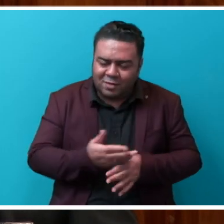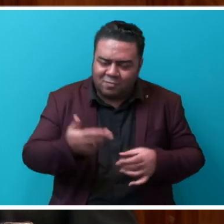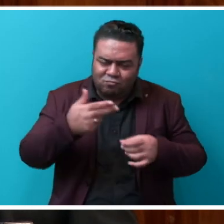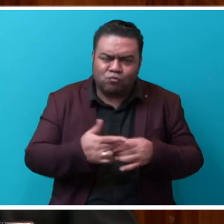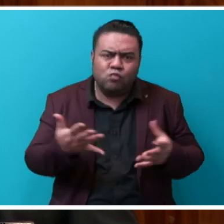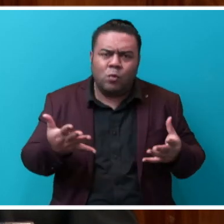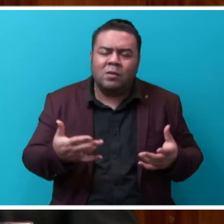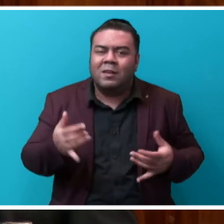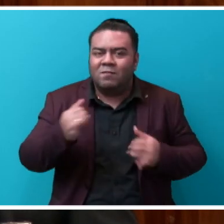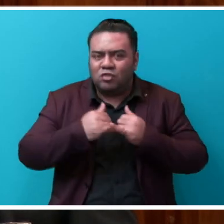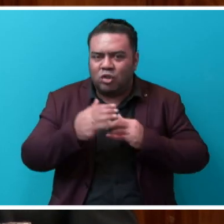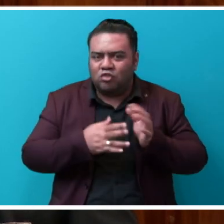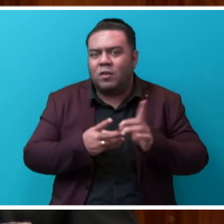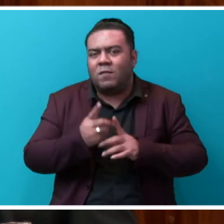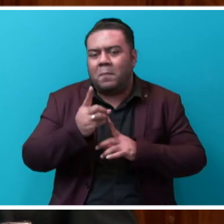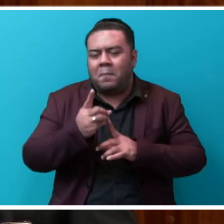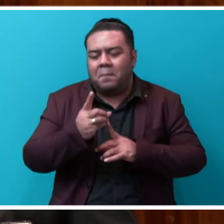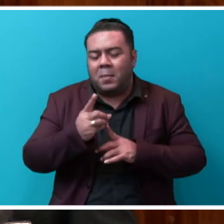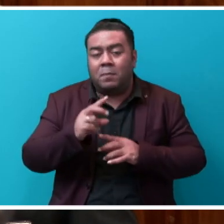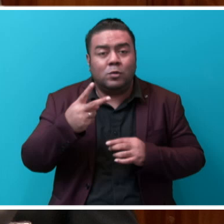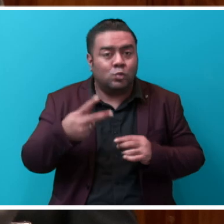development. Number two,